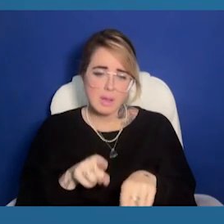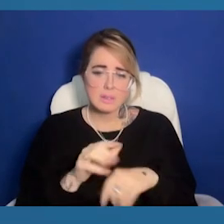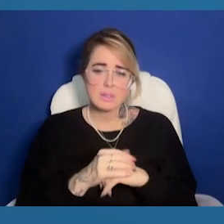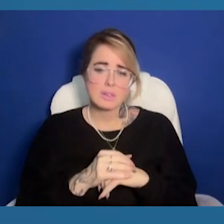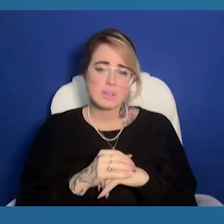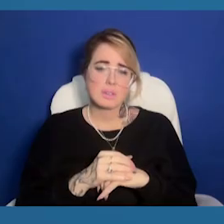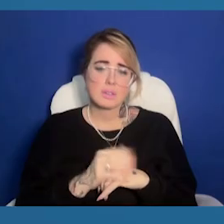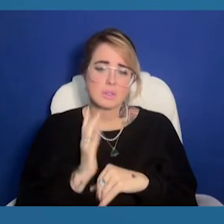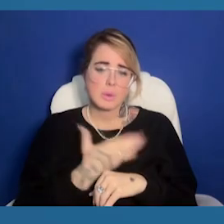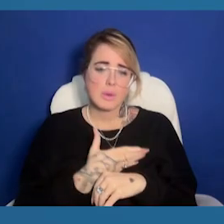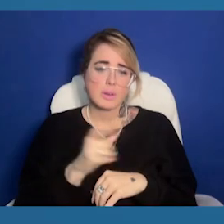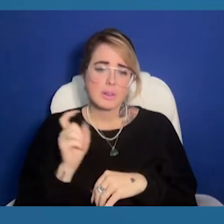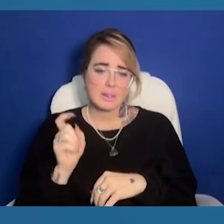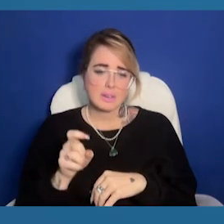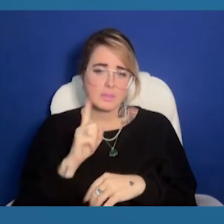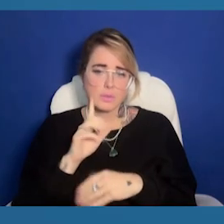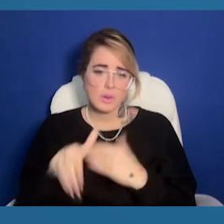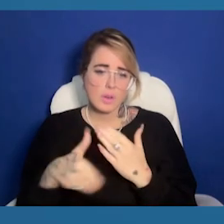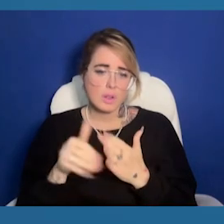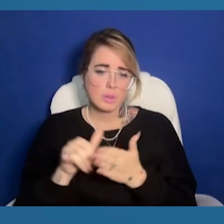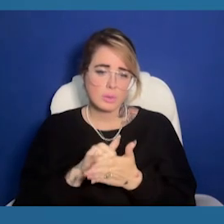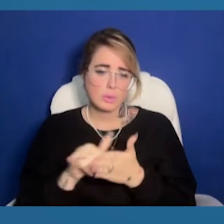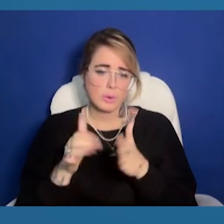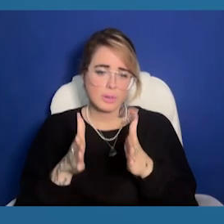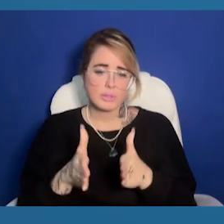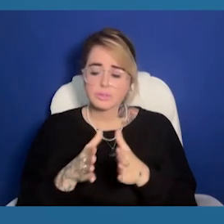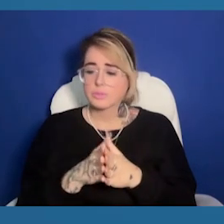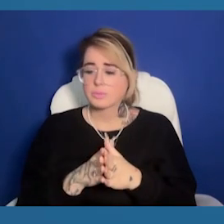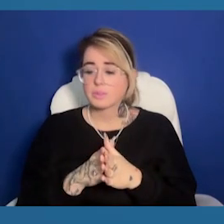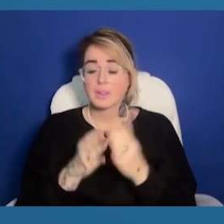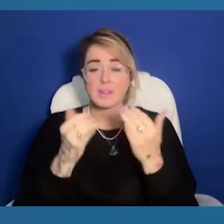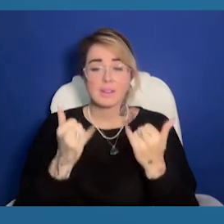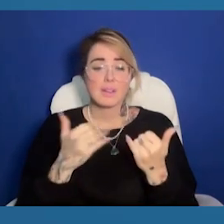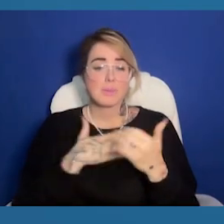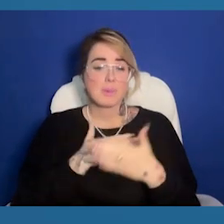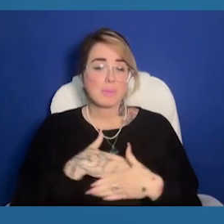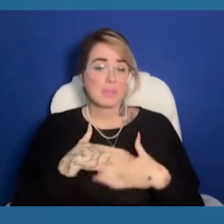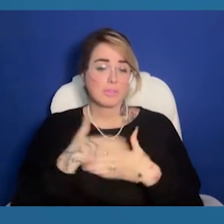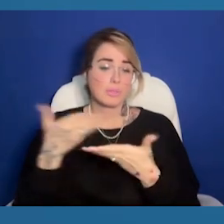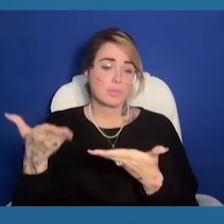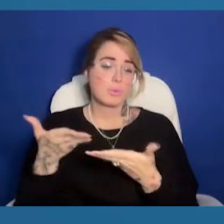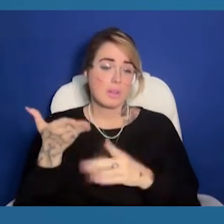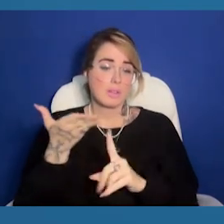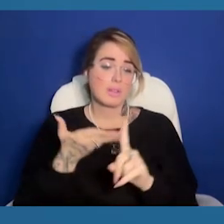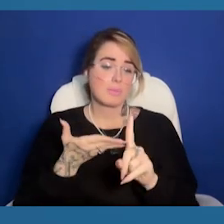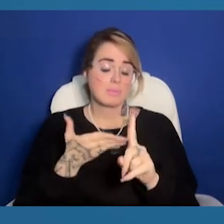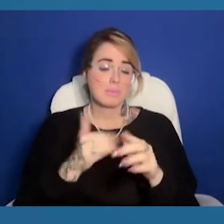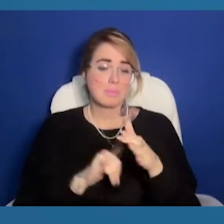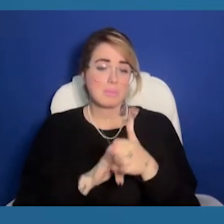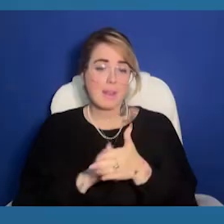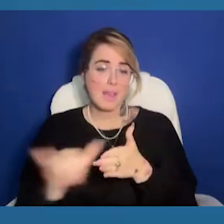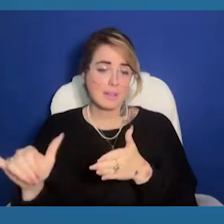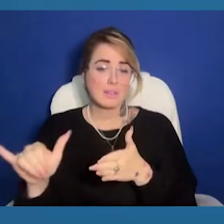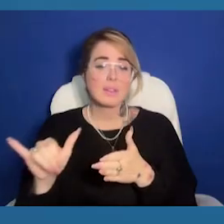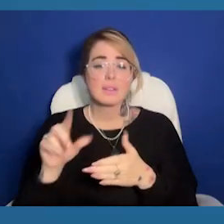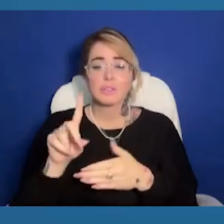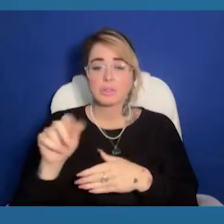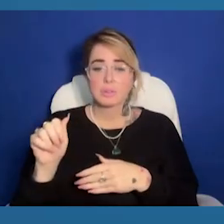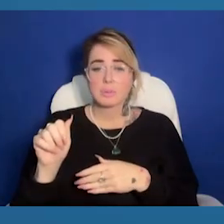the needs of all New Yorkers. And now it is my pleasure to welcome the Manhattan District Attorney, Alvin